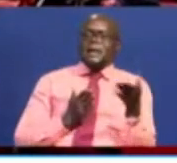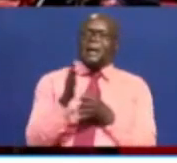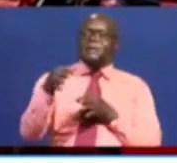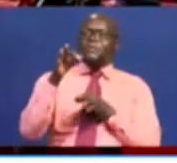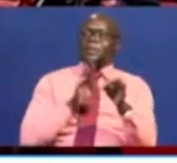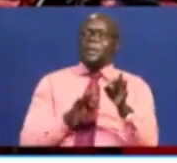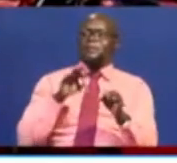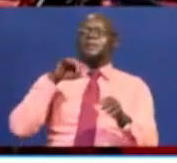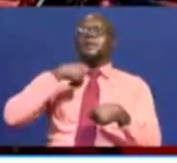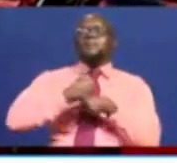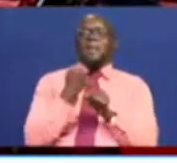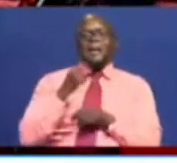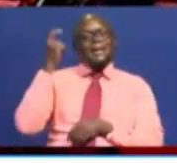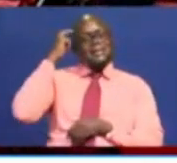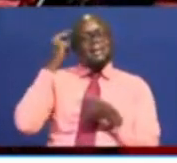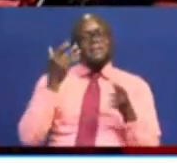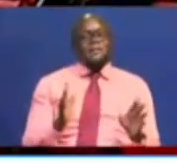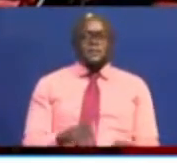needs to make a sense.